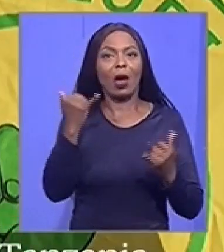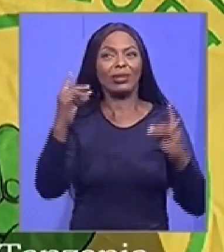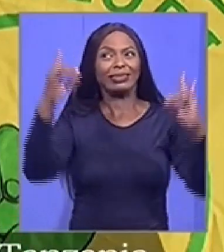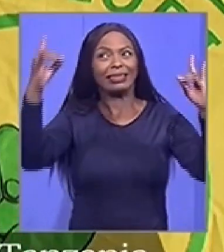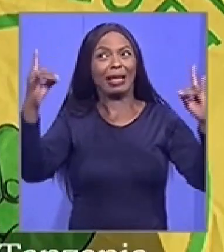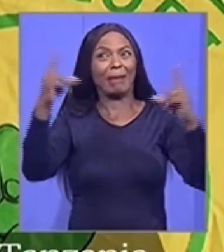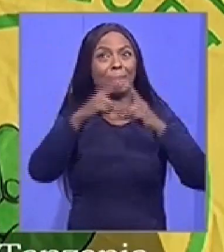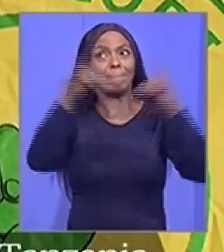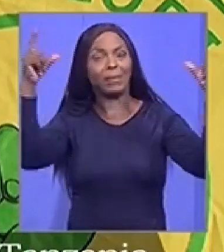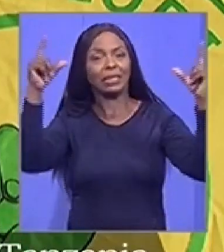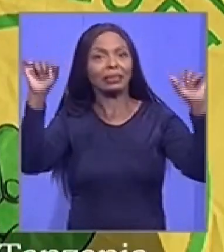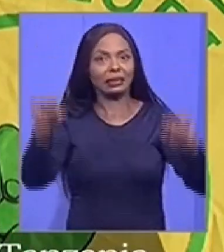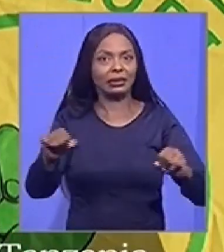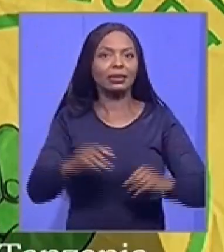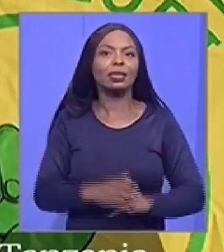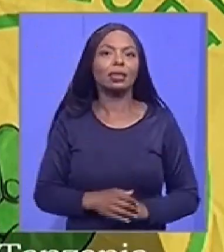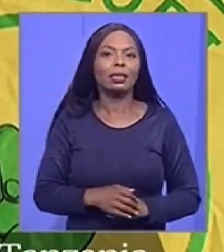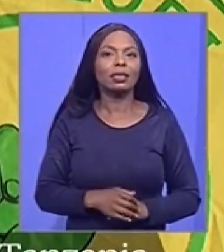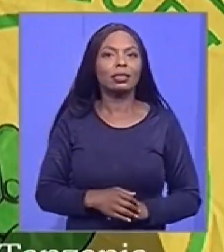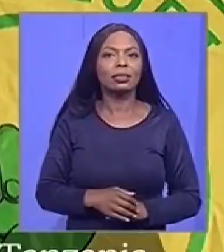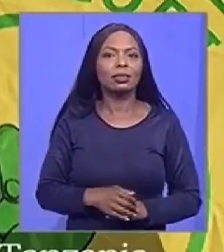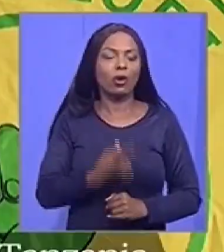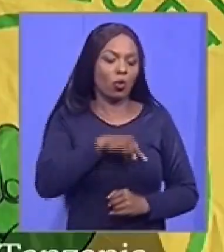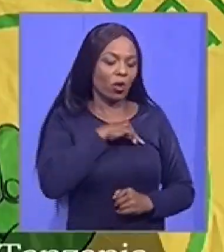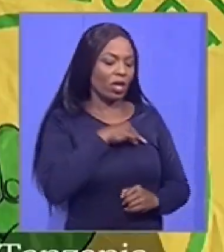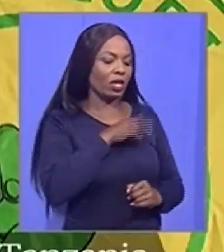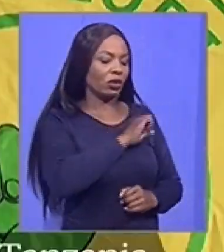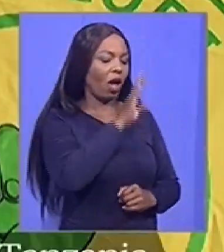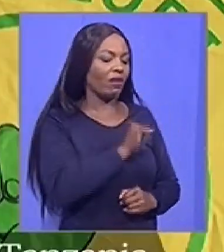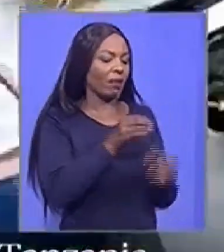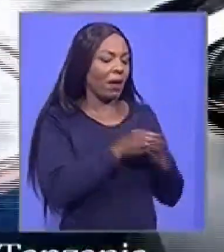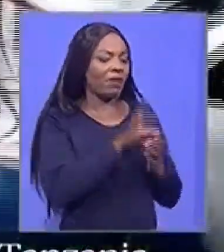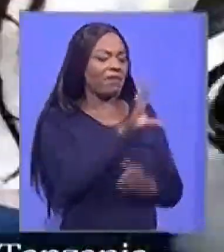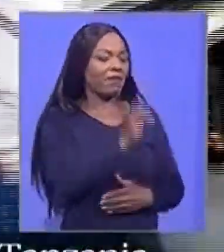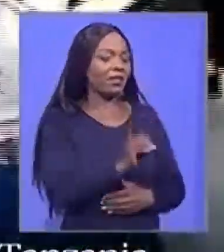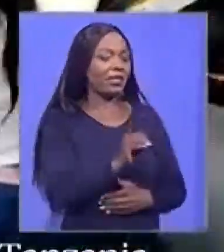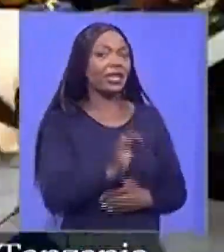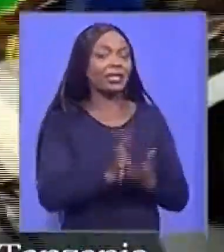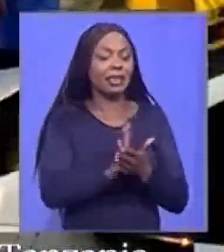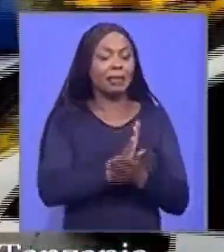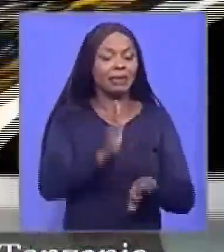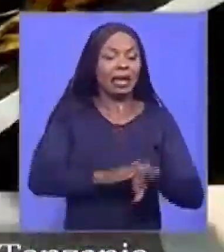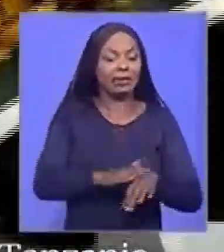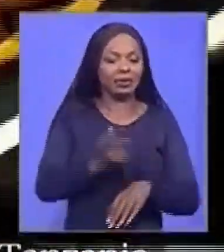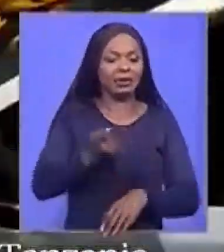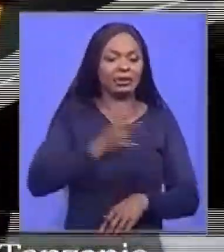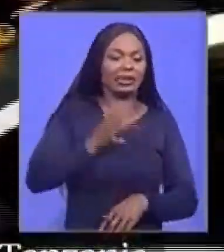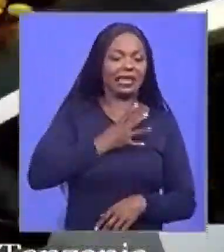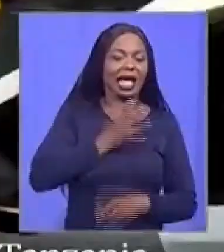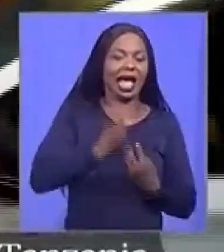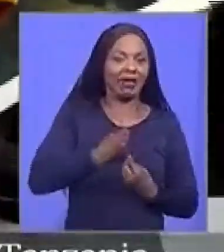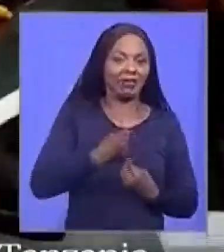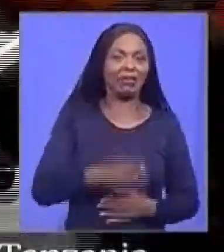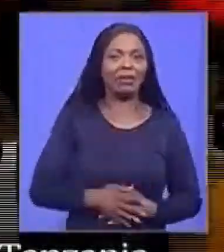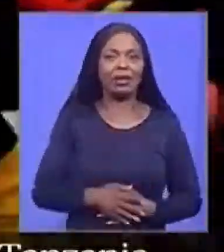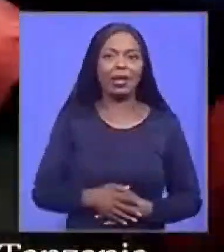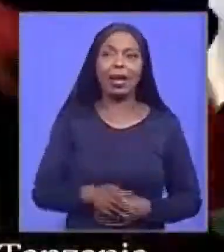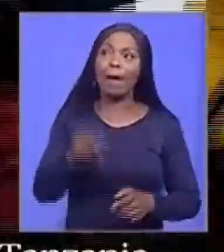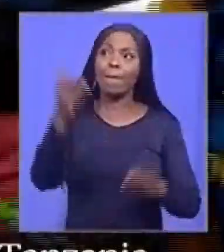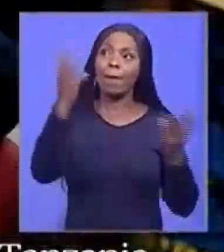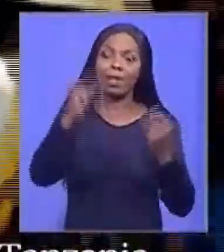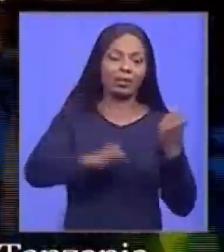stadium se tletse ka bona, so rena re le 50. No tshosi. Kokwana ga a humane thušo ya ditšhelete go